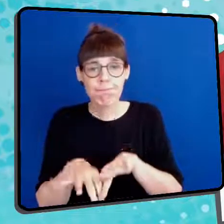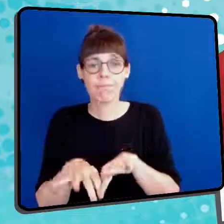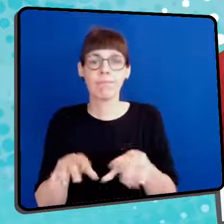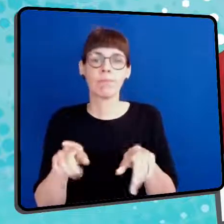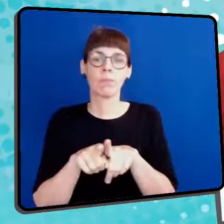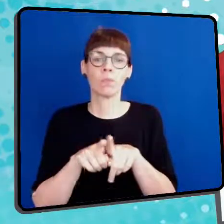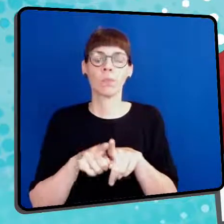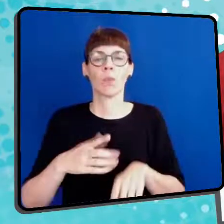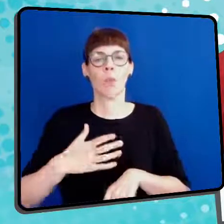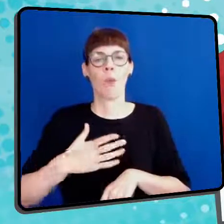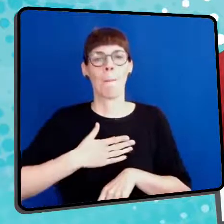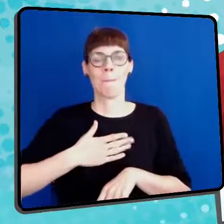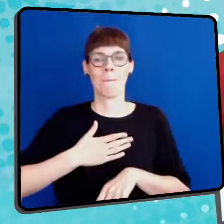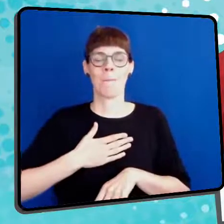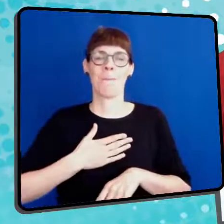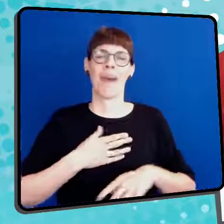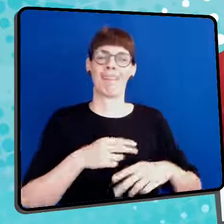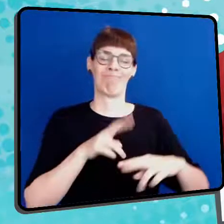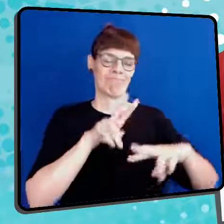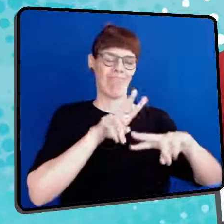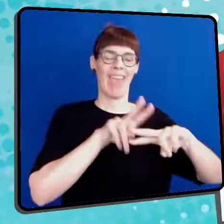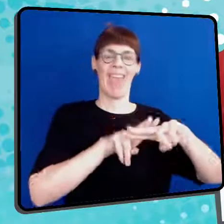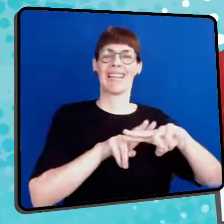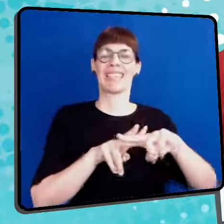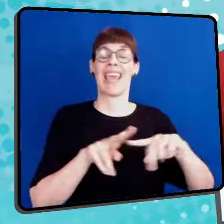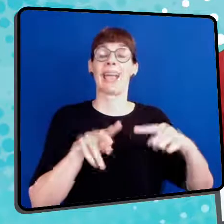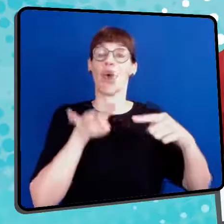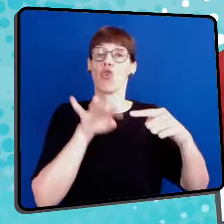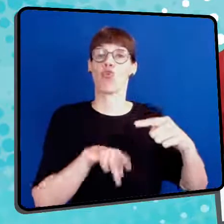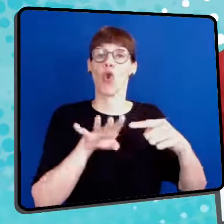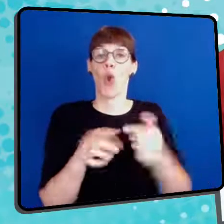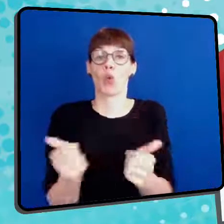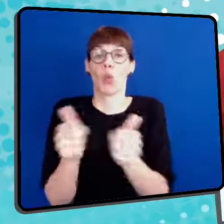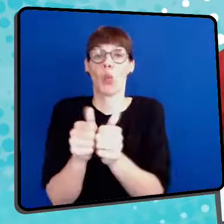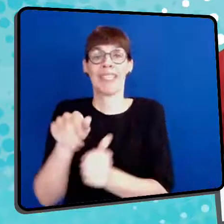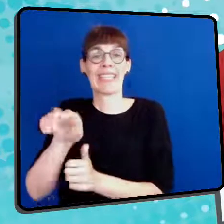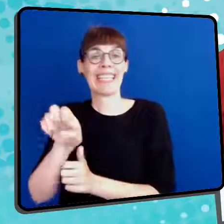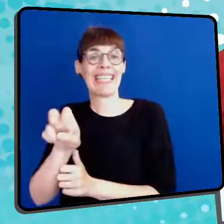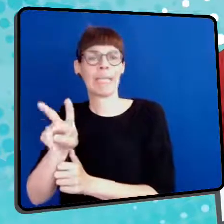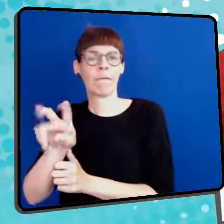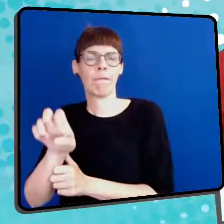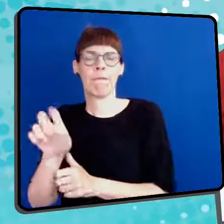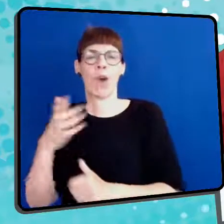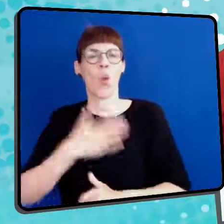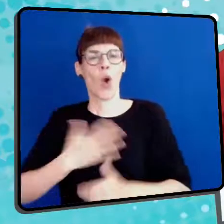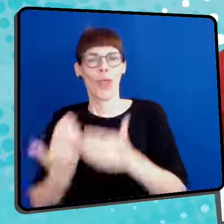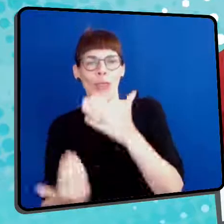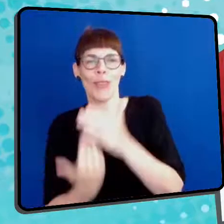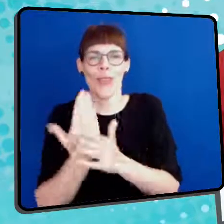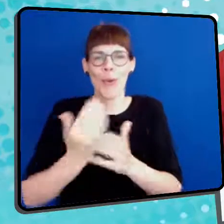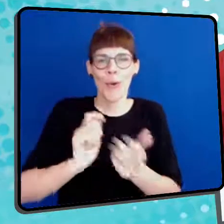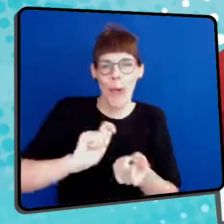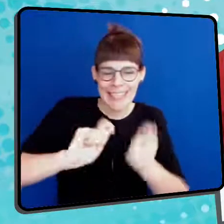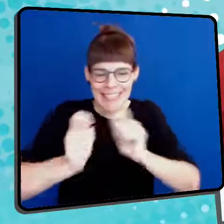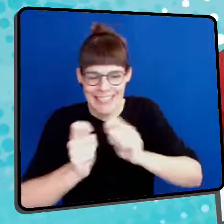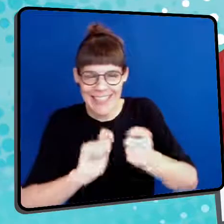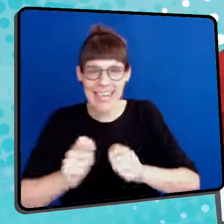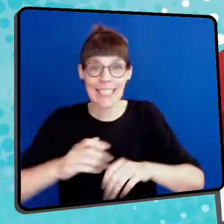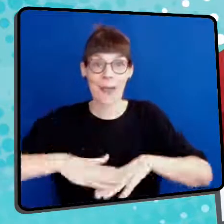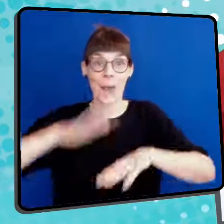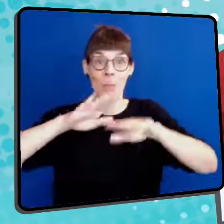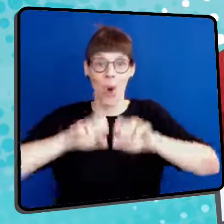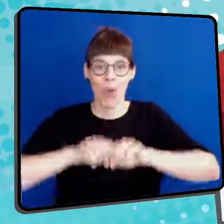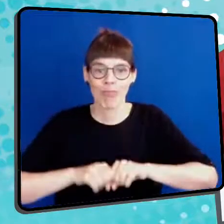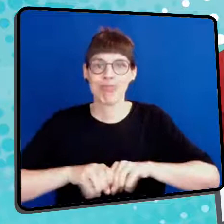with Eve image and stuff. So I hope in the summer I can put it on, and you can read